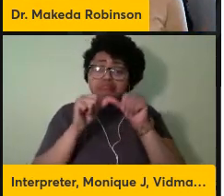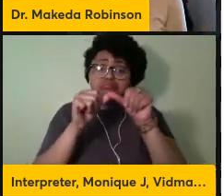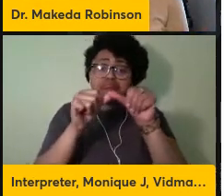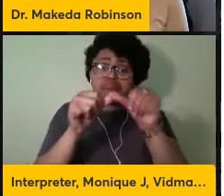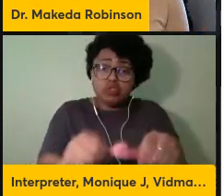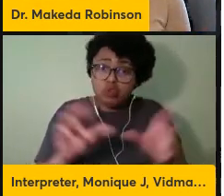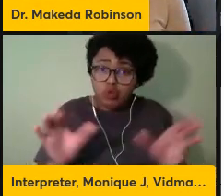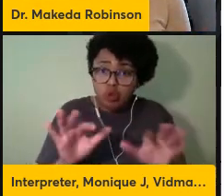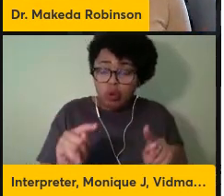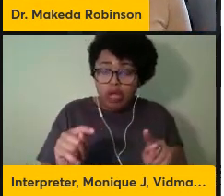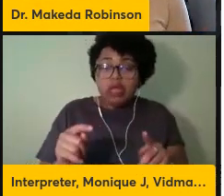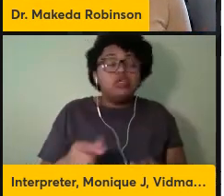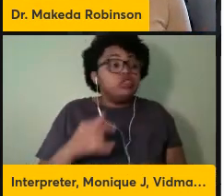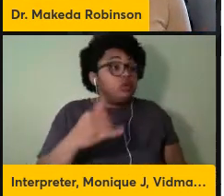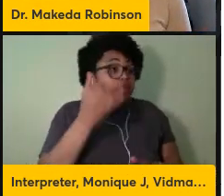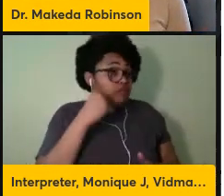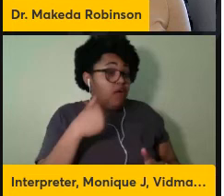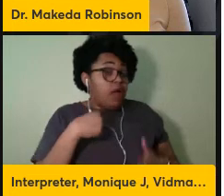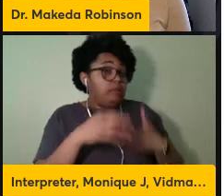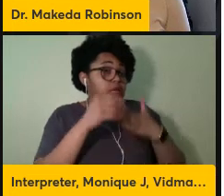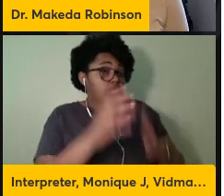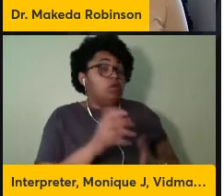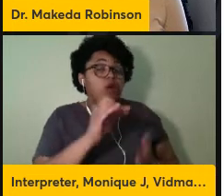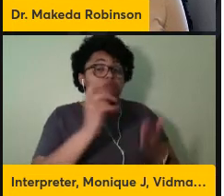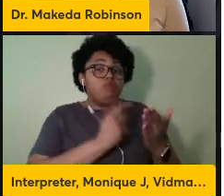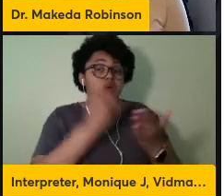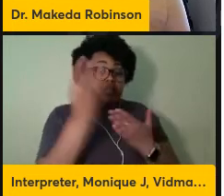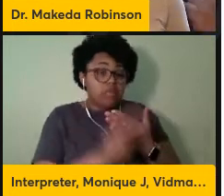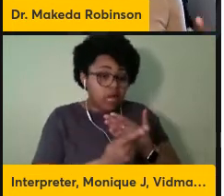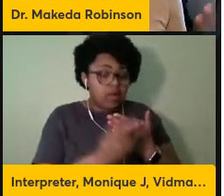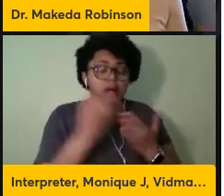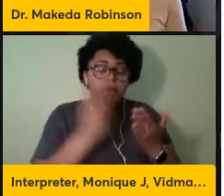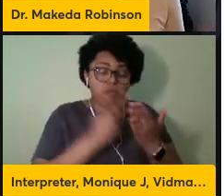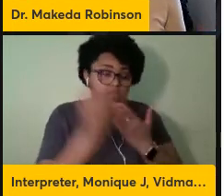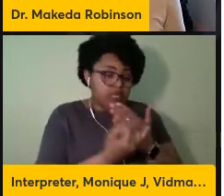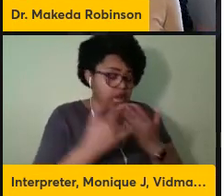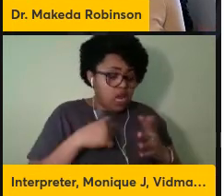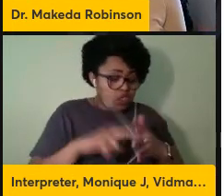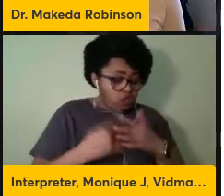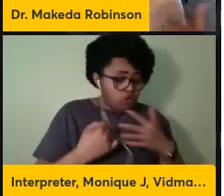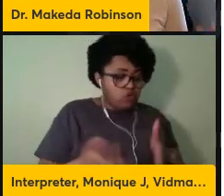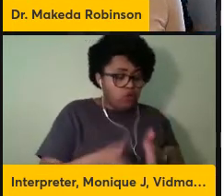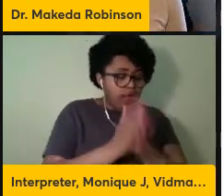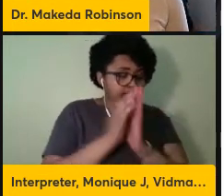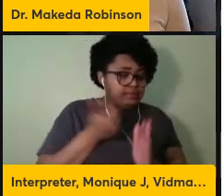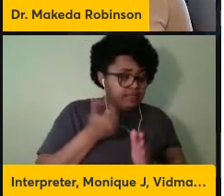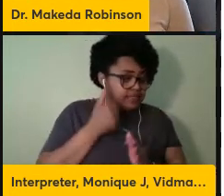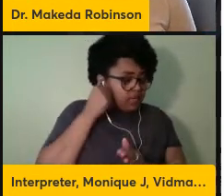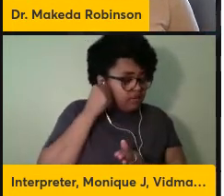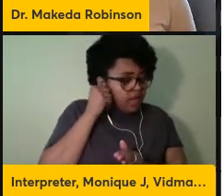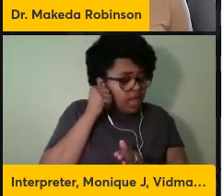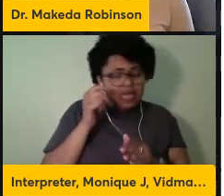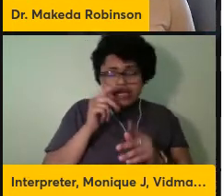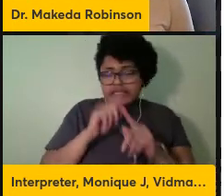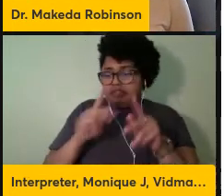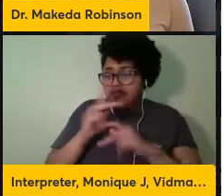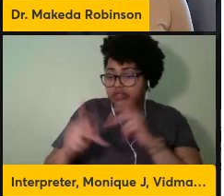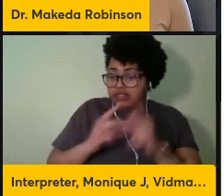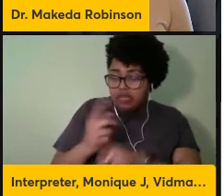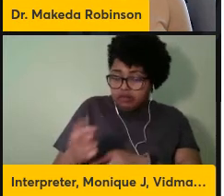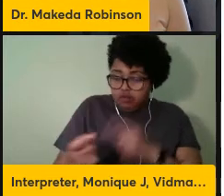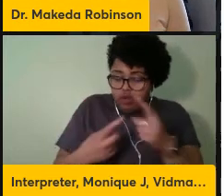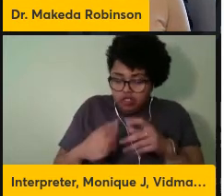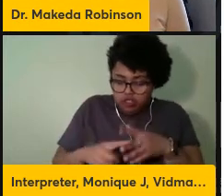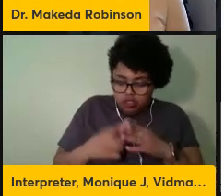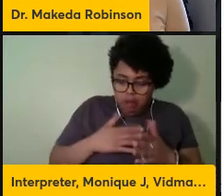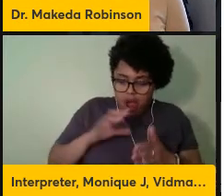a leader of a project, and to begin to ask myself the types of questions that I would need to begin my own research program